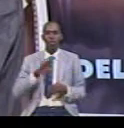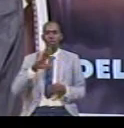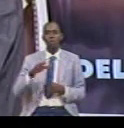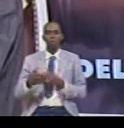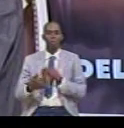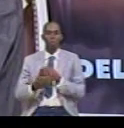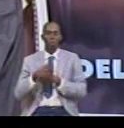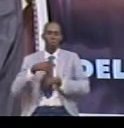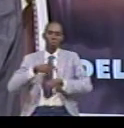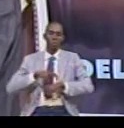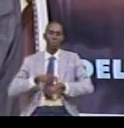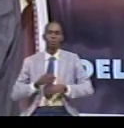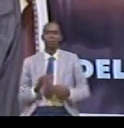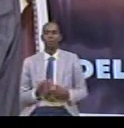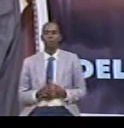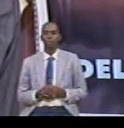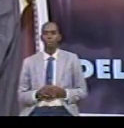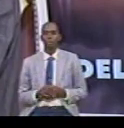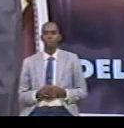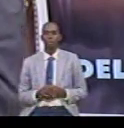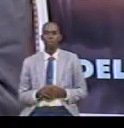backbone.